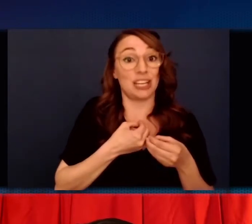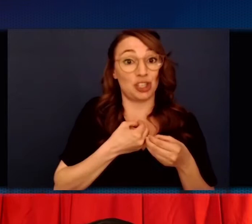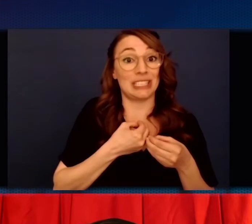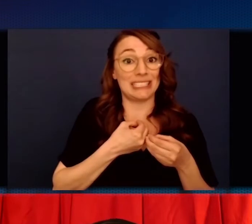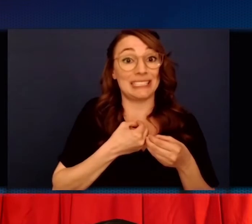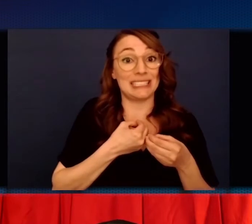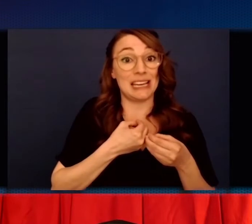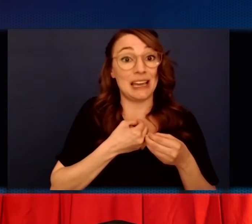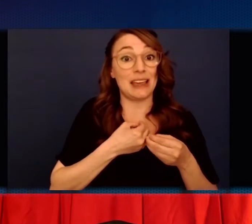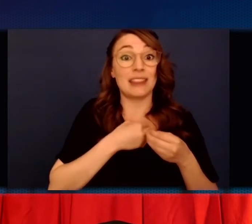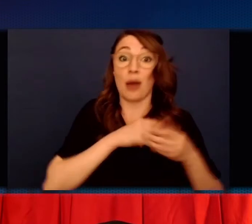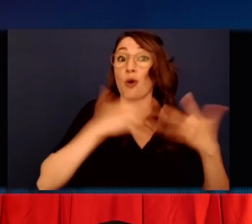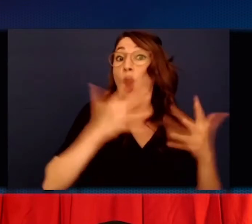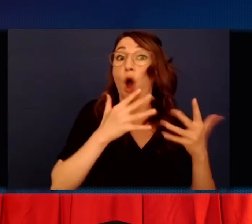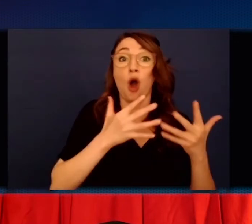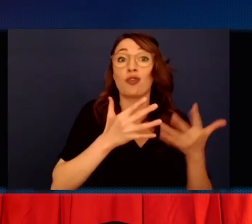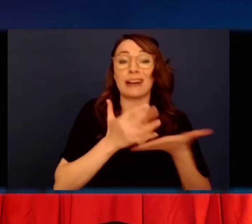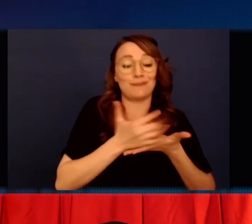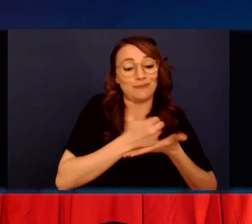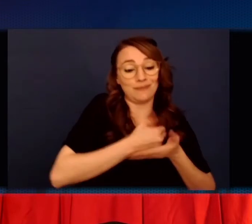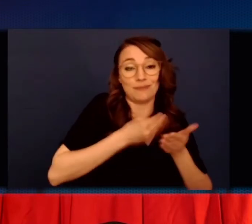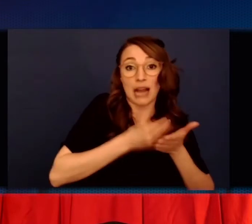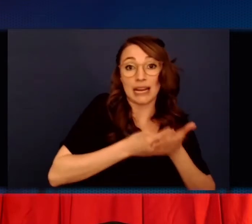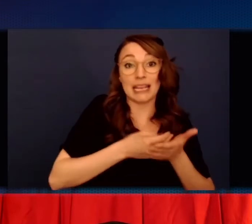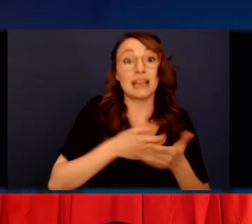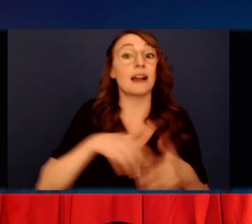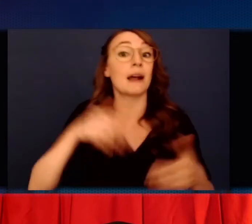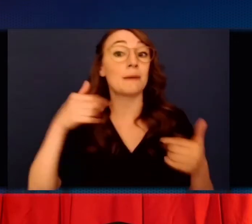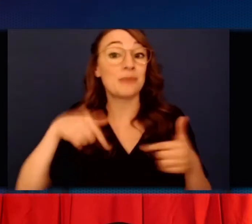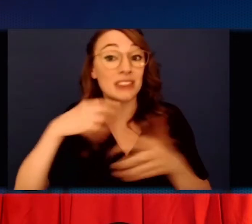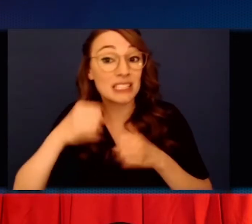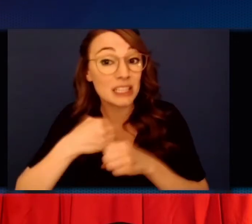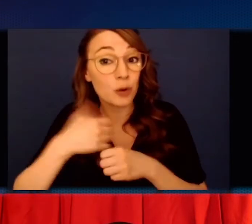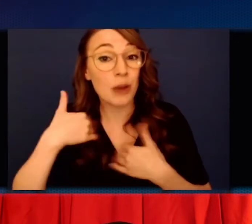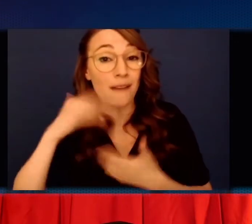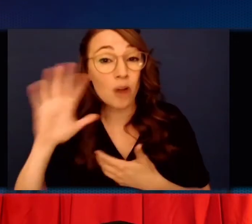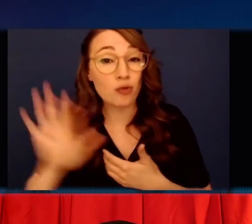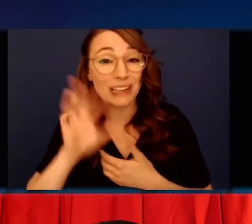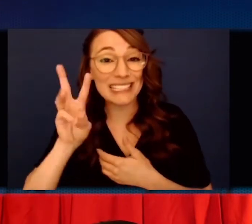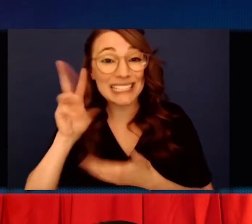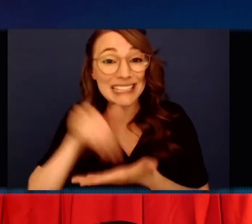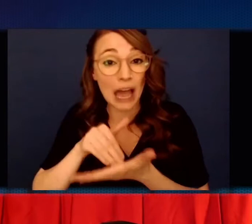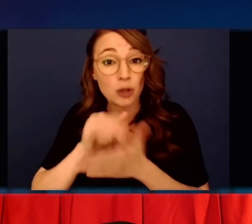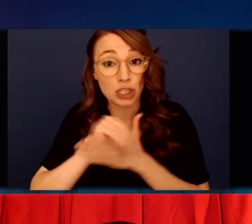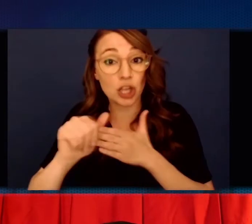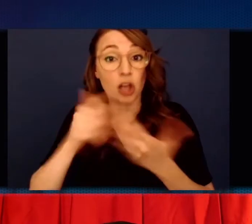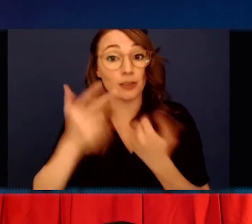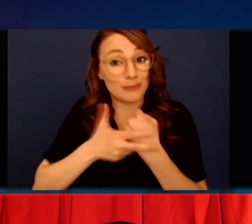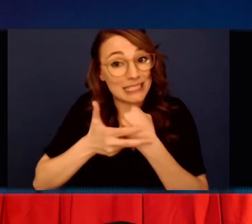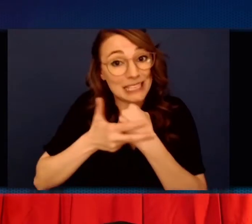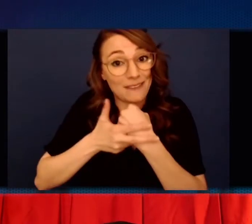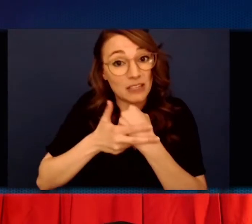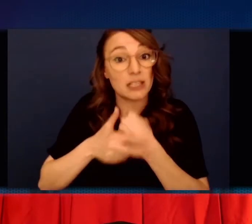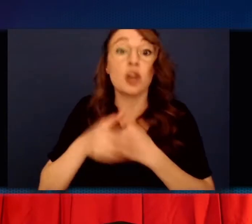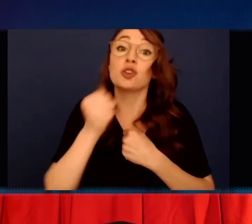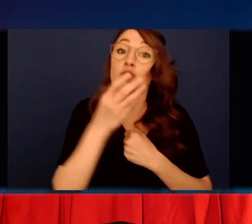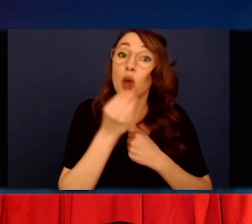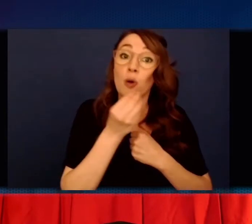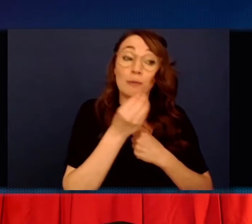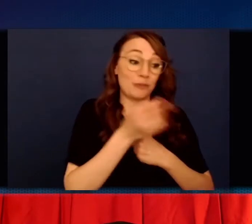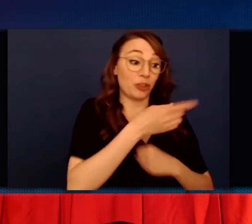raised over $600,000 to support those organizations. Wow. Those organizations had to support ALICE households in